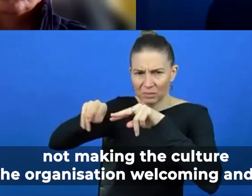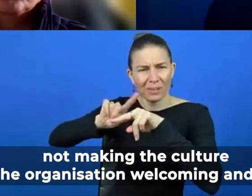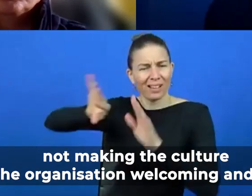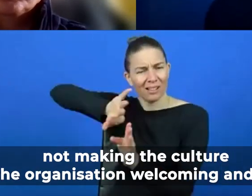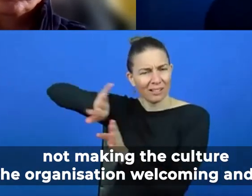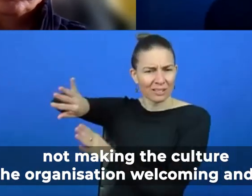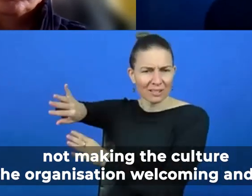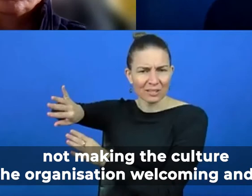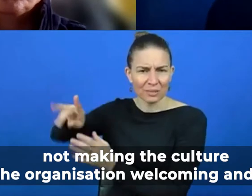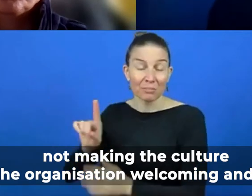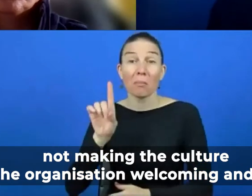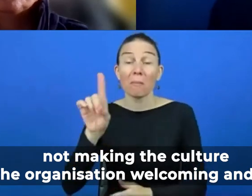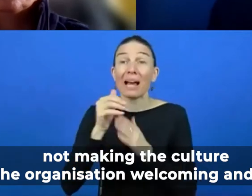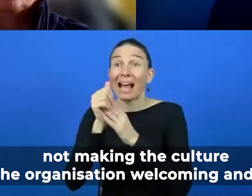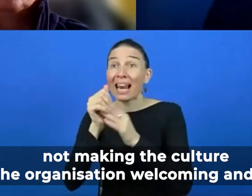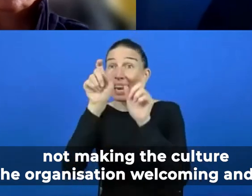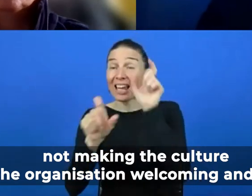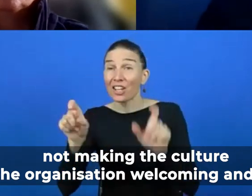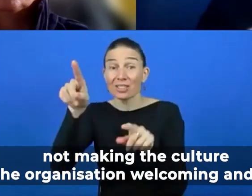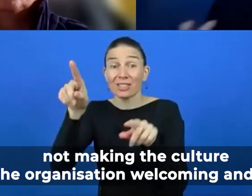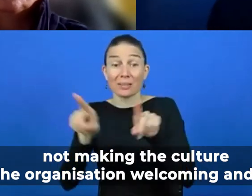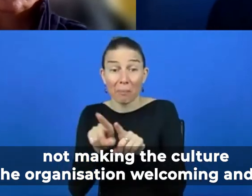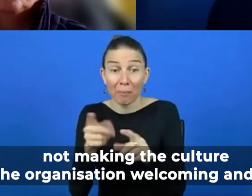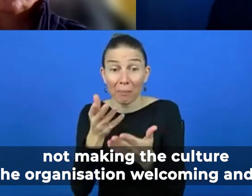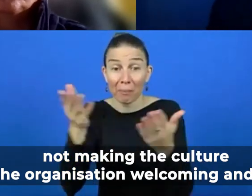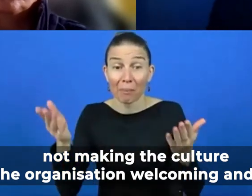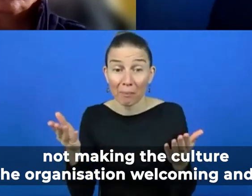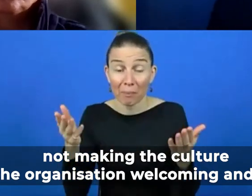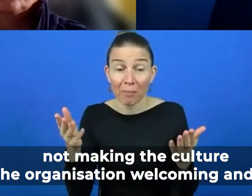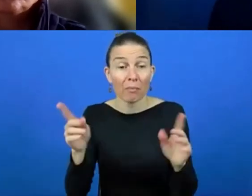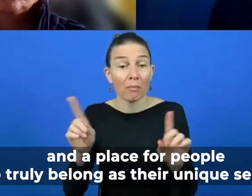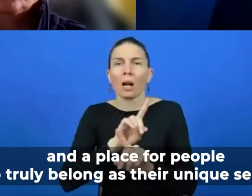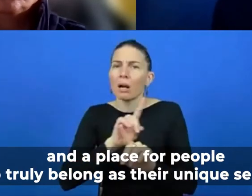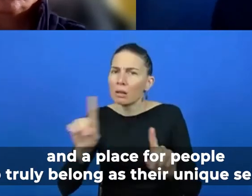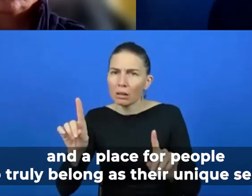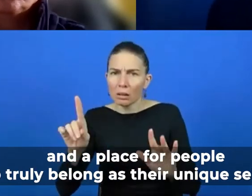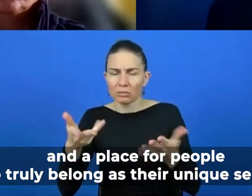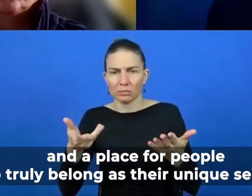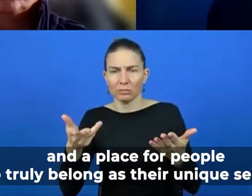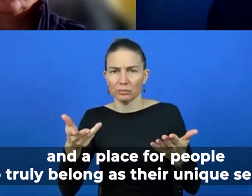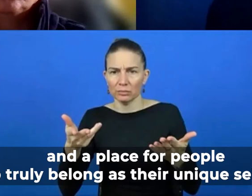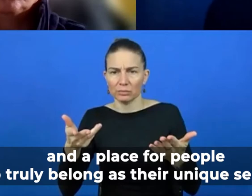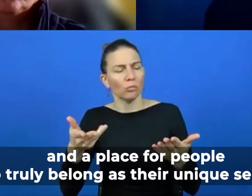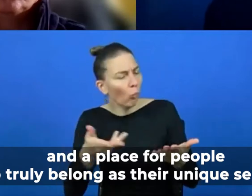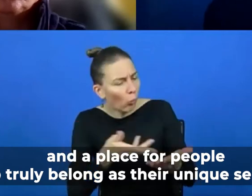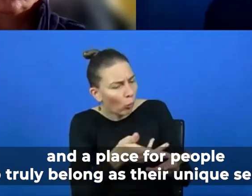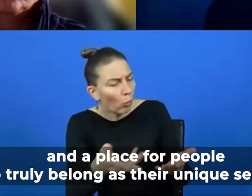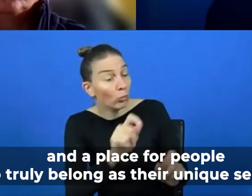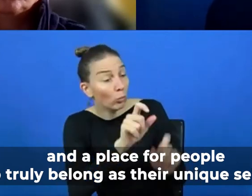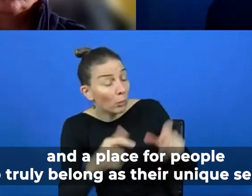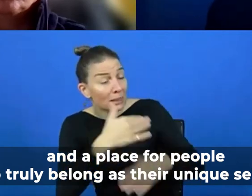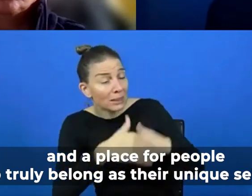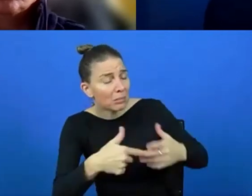they're not making the culture of the organization welcoming and open and a place for people to truly belong as